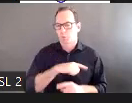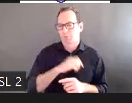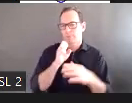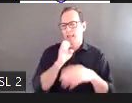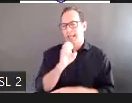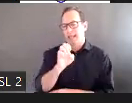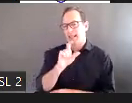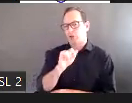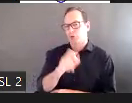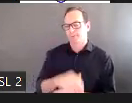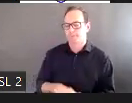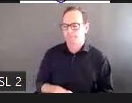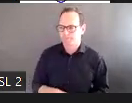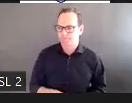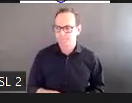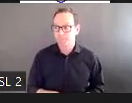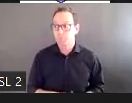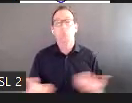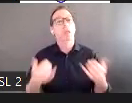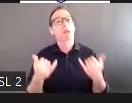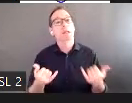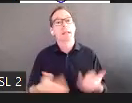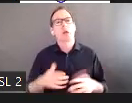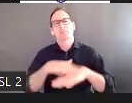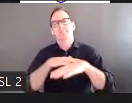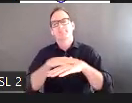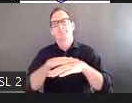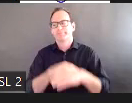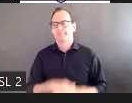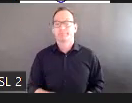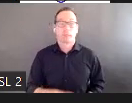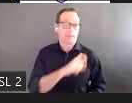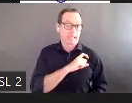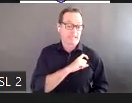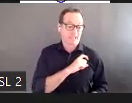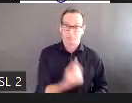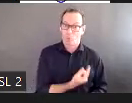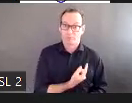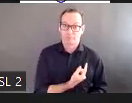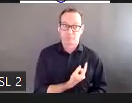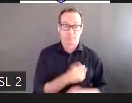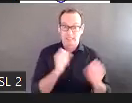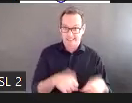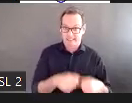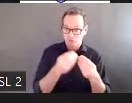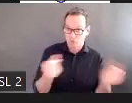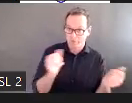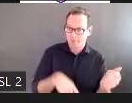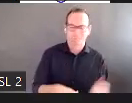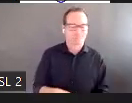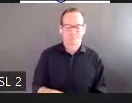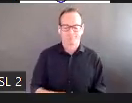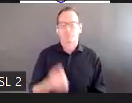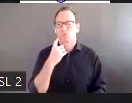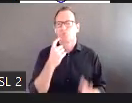101, police and community partners. The police cannot do this, as we found back in 2006, by ourselves.